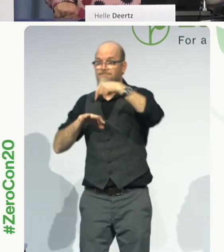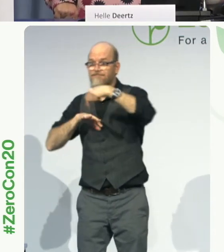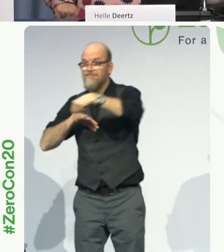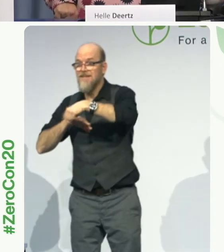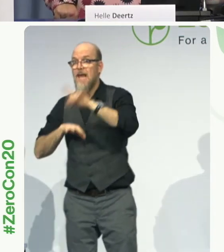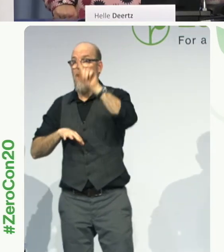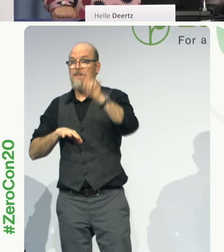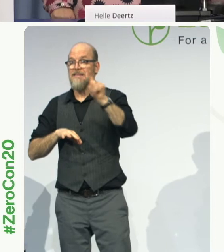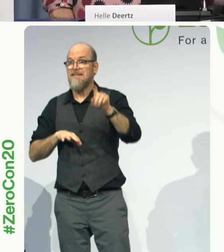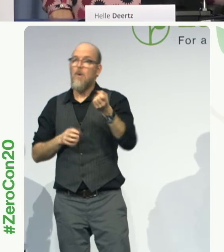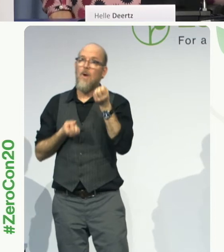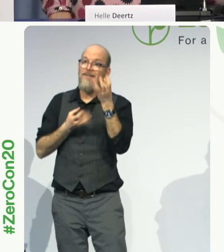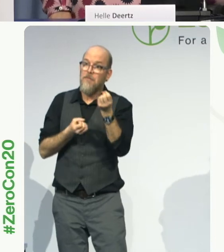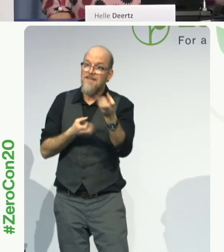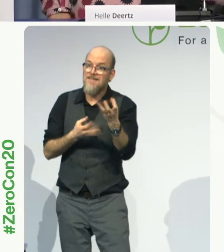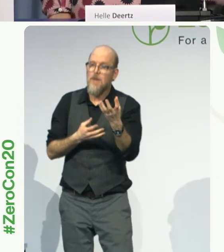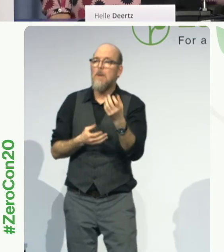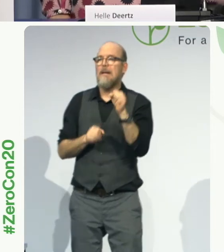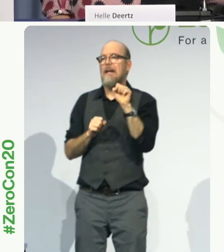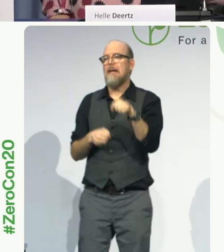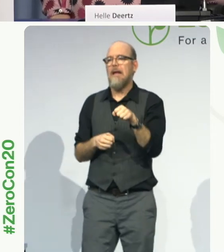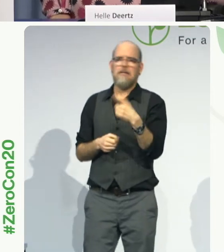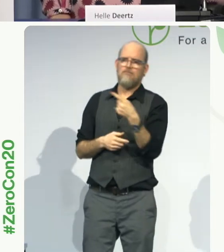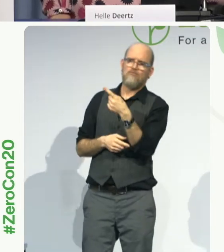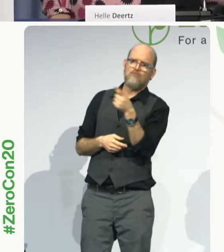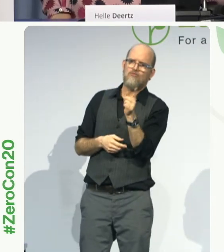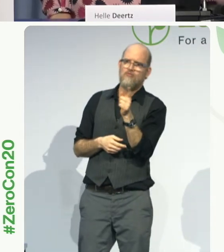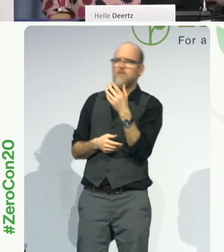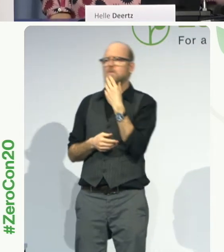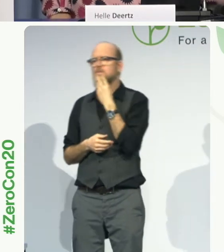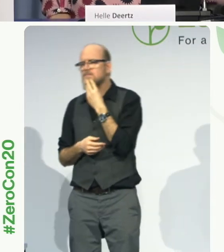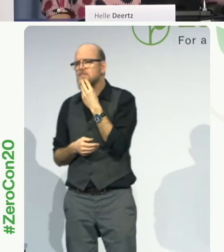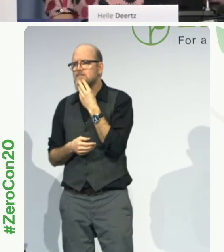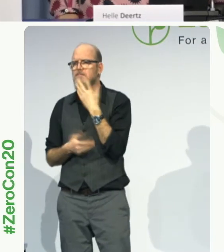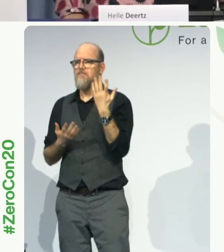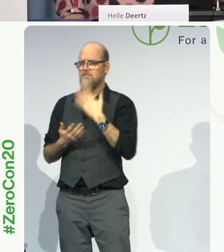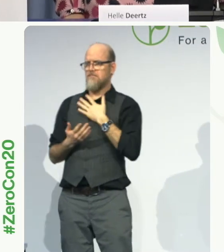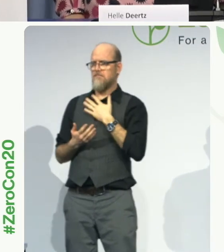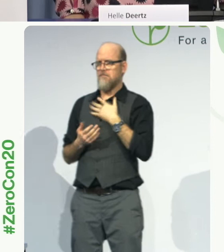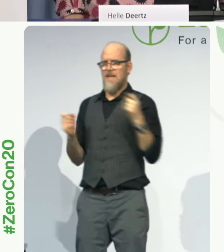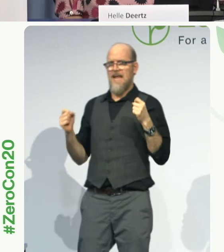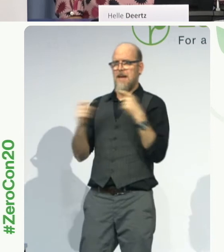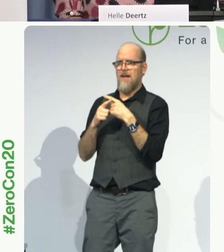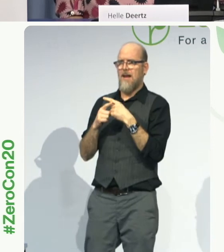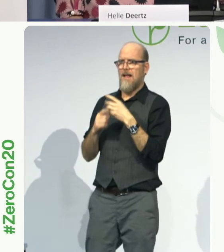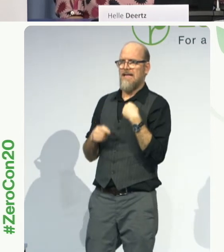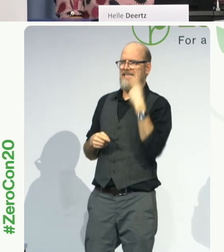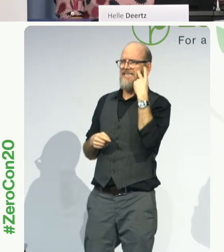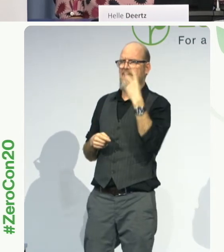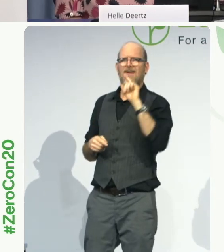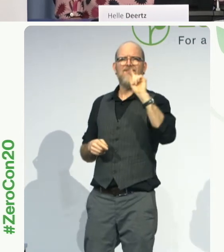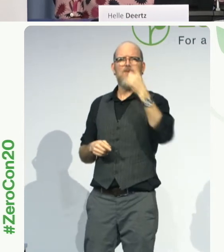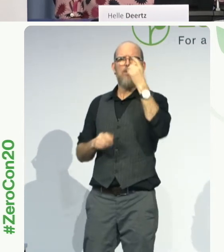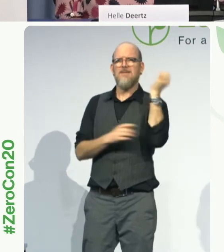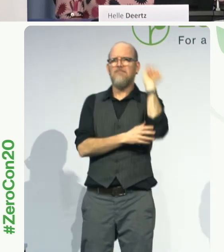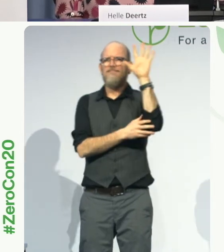began to say, you can find our email contact on the first slide of our